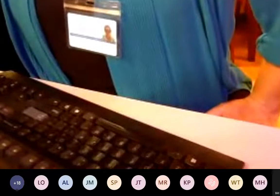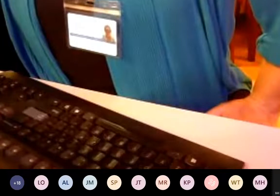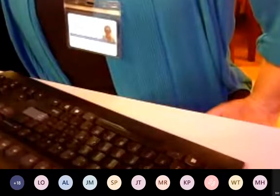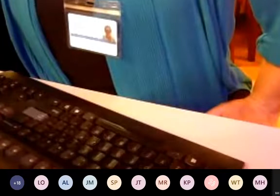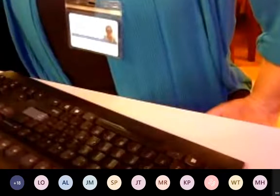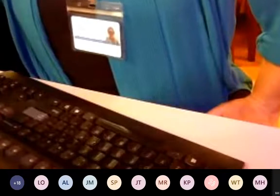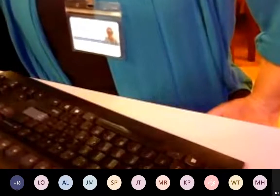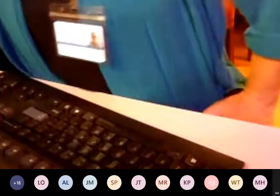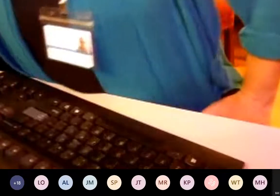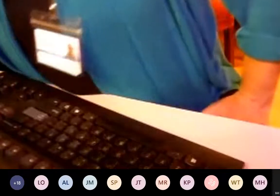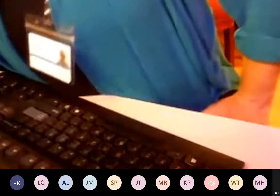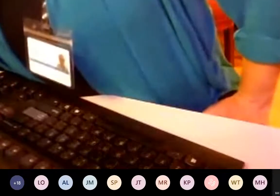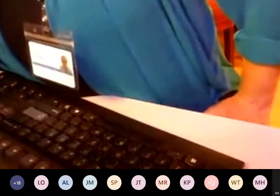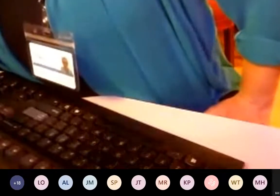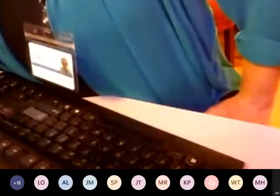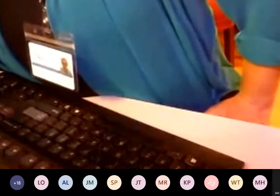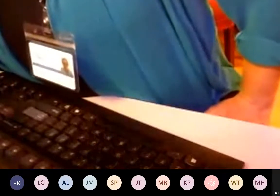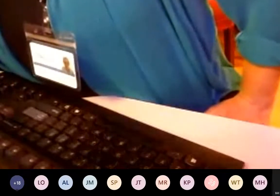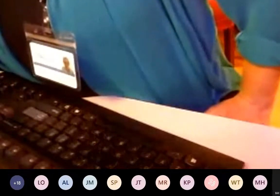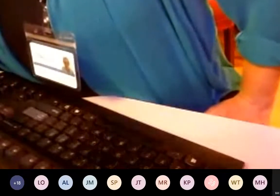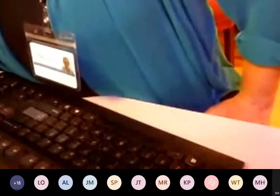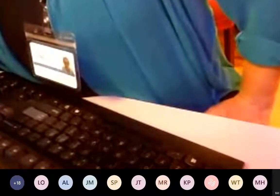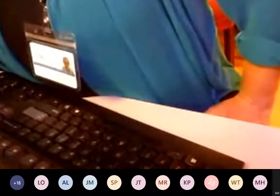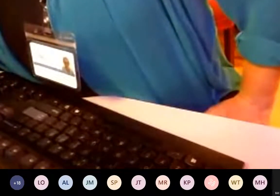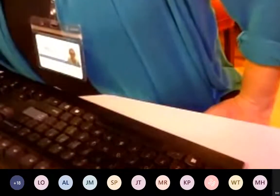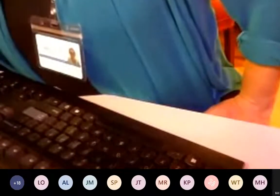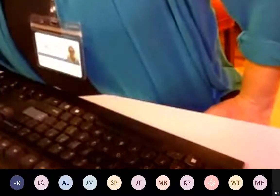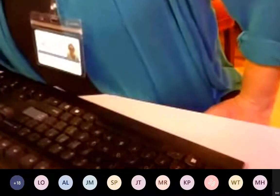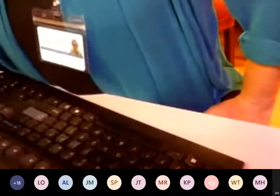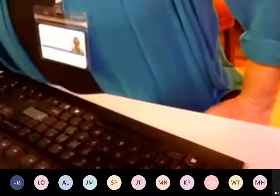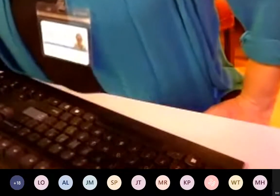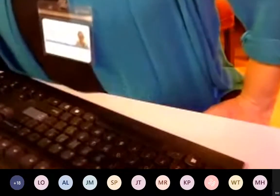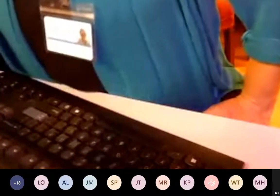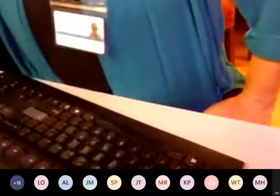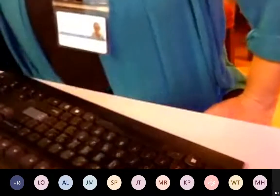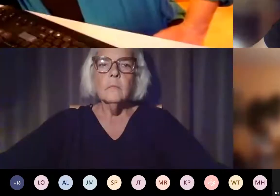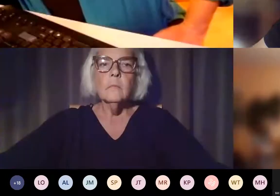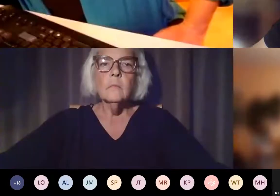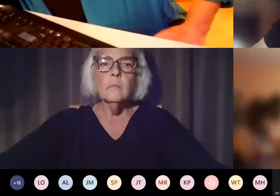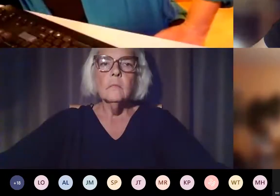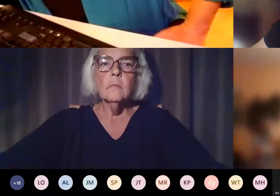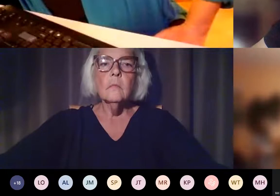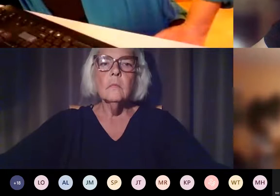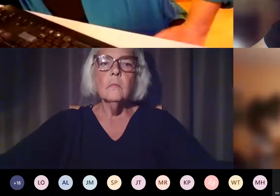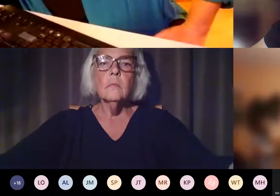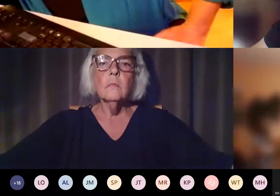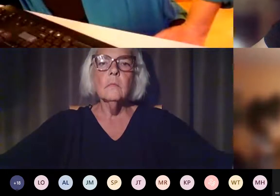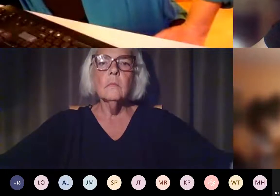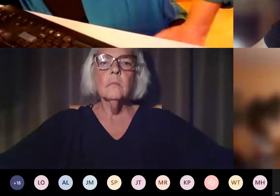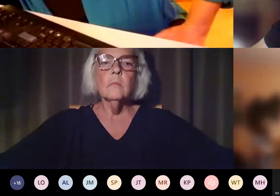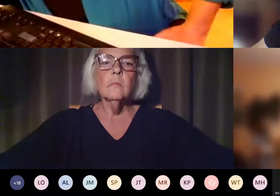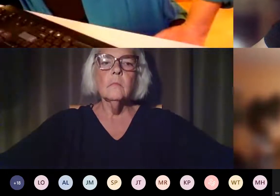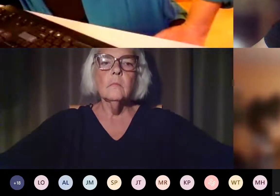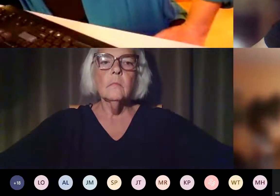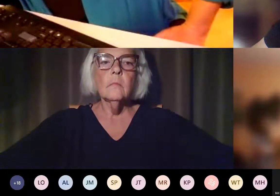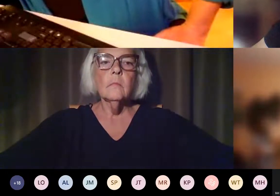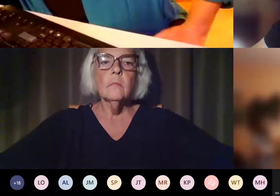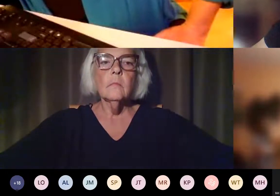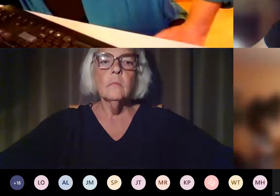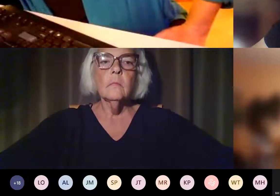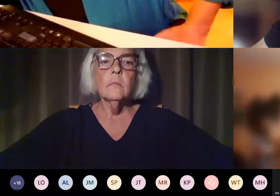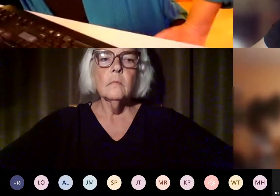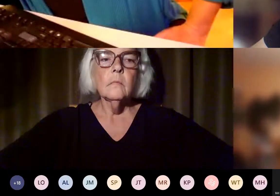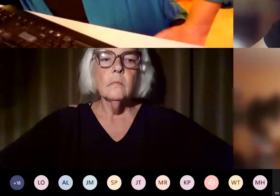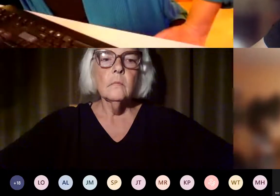you're experiencing any technical issues, and I can try and support you during the session. So with that, I'll hand it over to